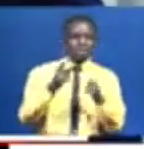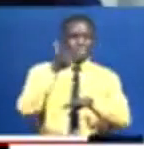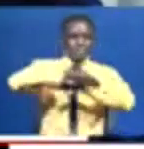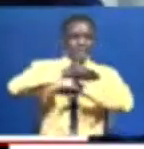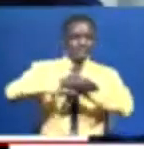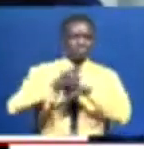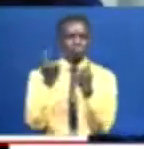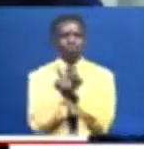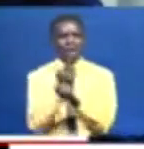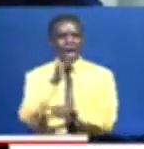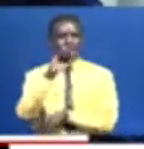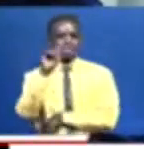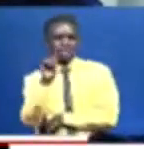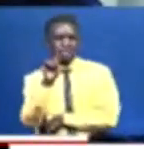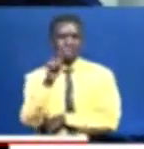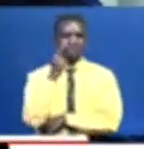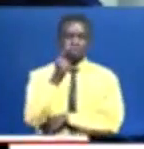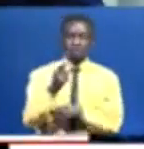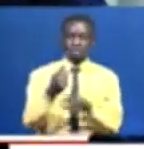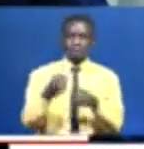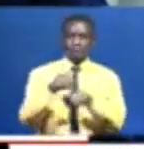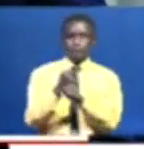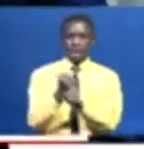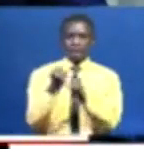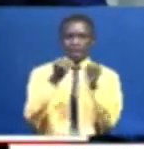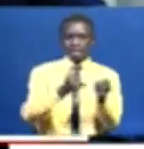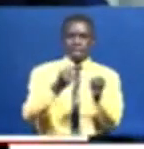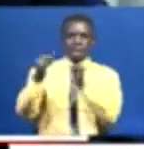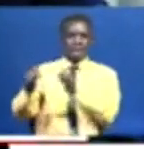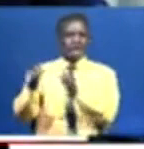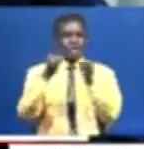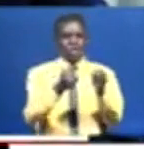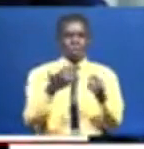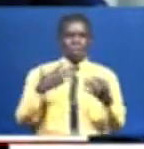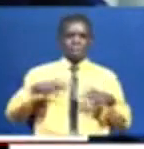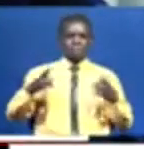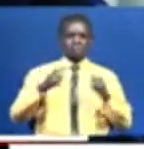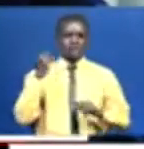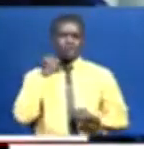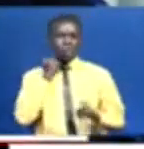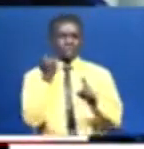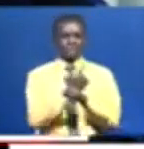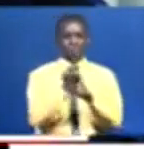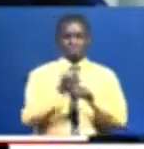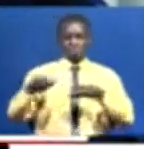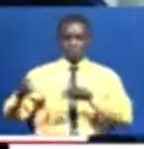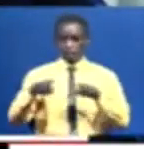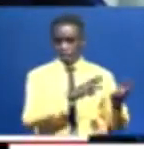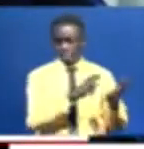started to create more avenues, and now we are noticing attacks that span across all these areas. So I would say we are in the midst